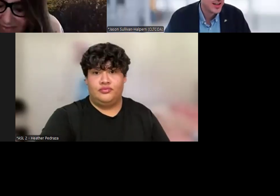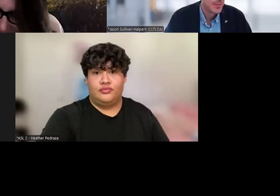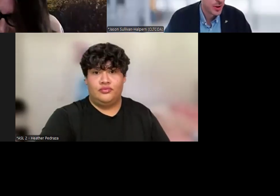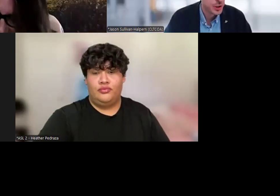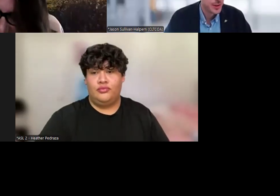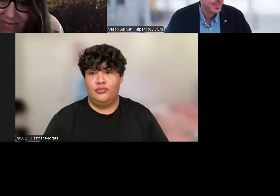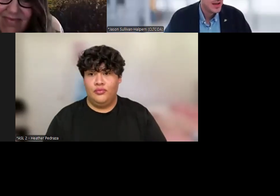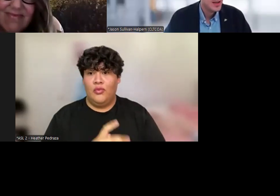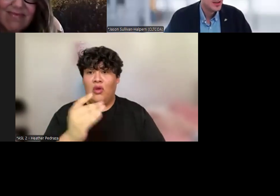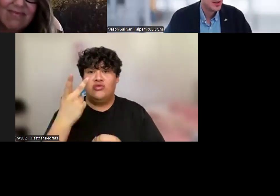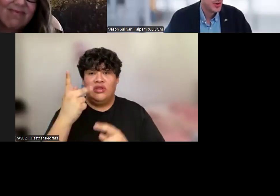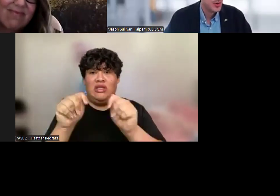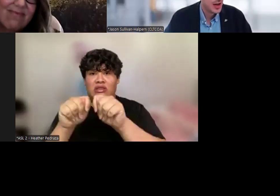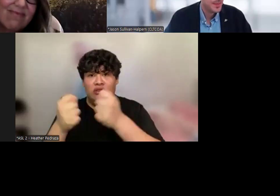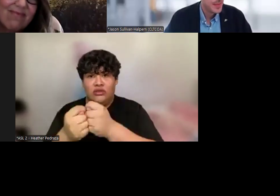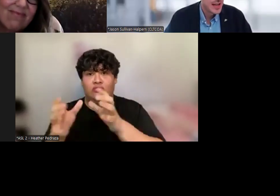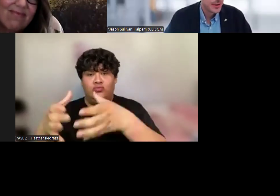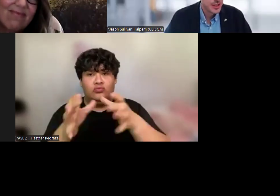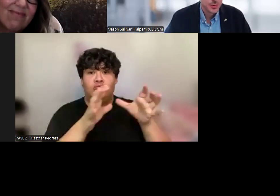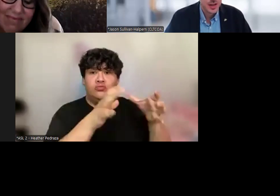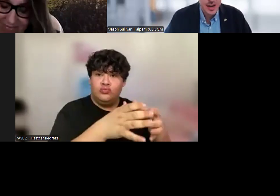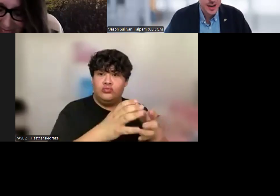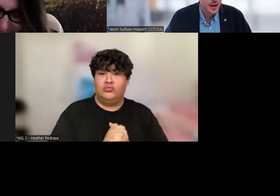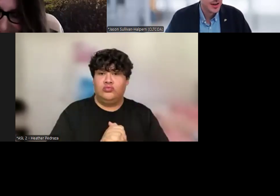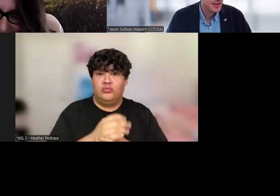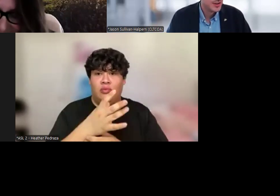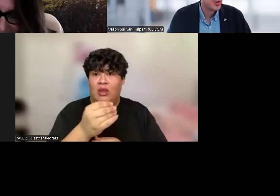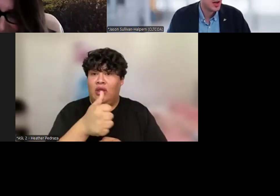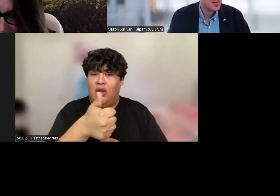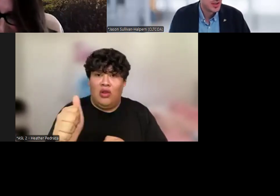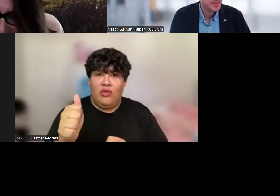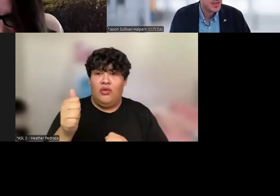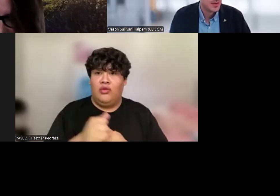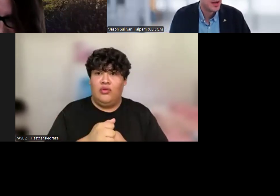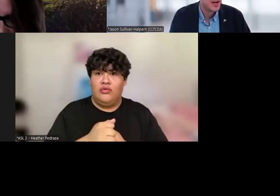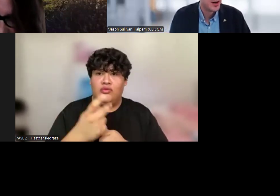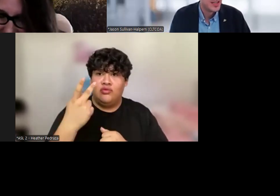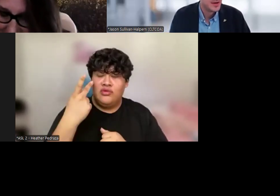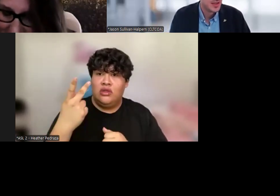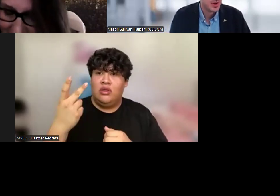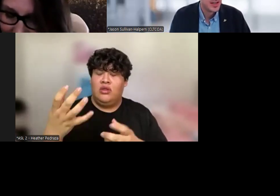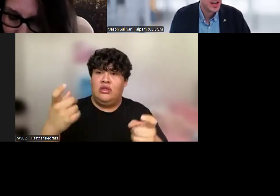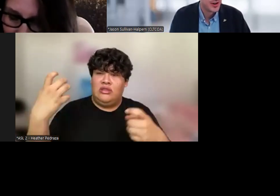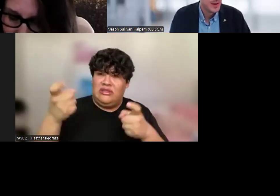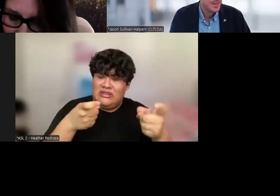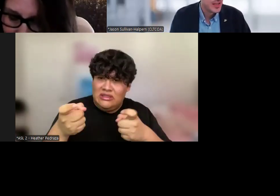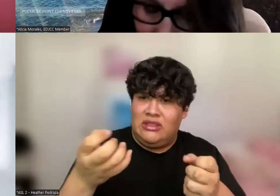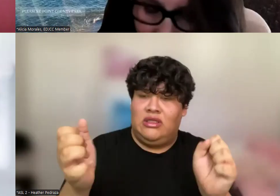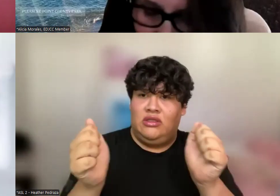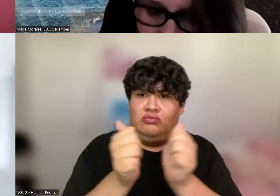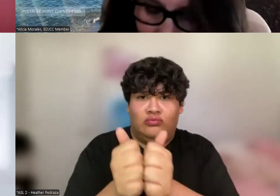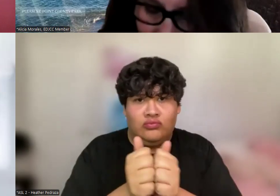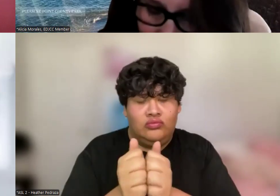multidisciplinary collaboration. So many counties rely on strong multidisciplinary teams that bring together